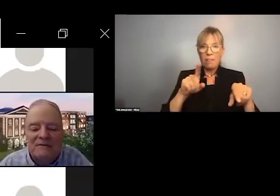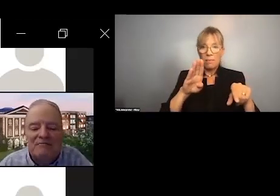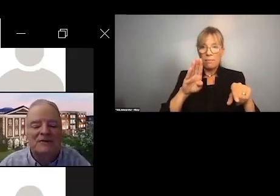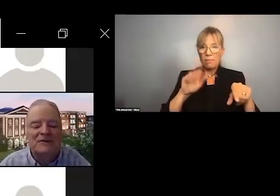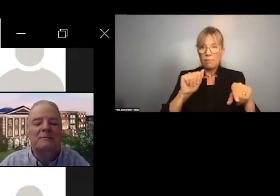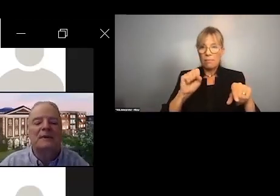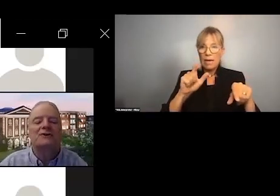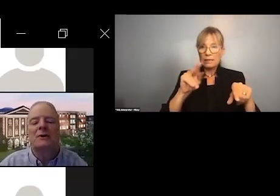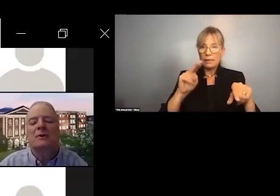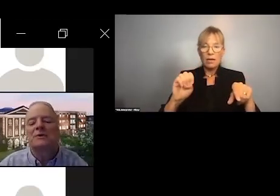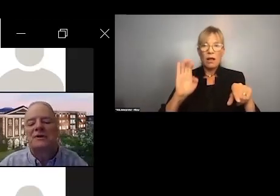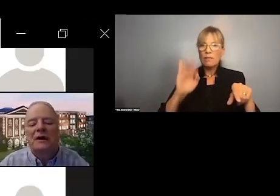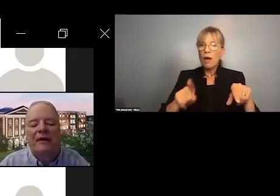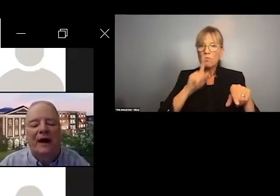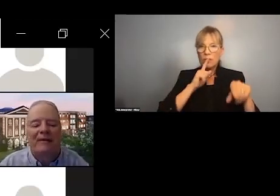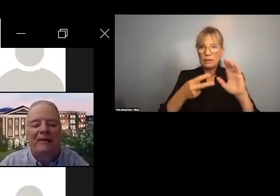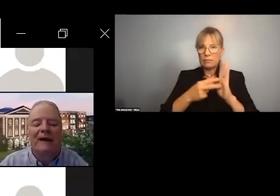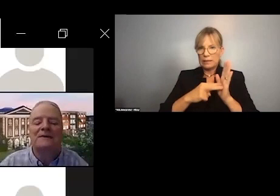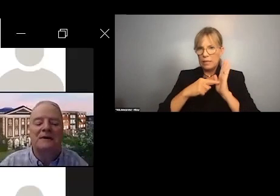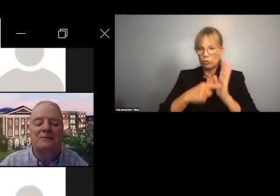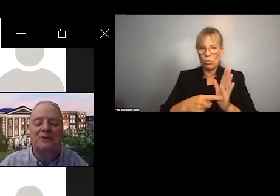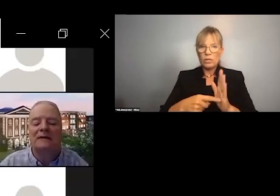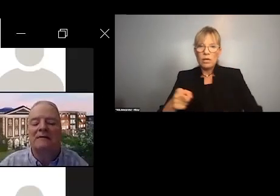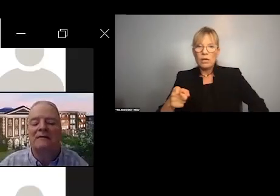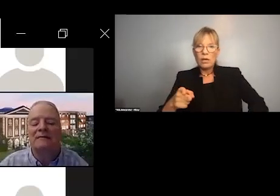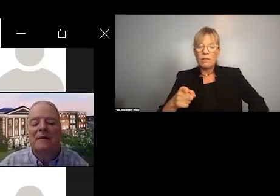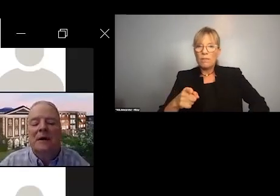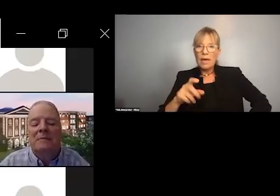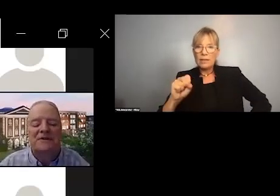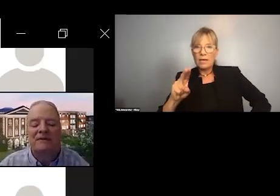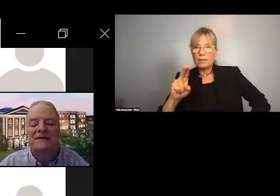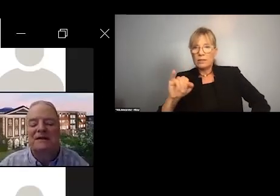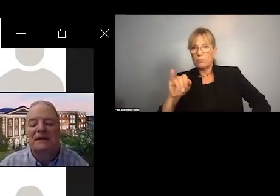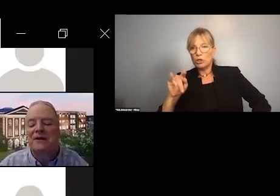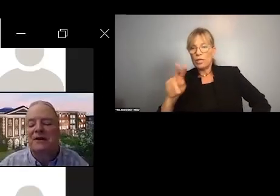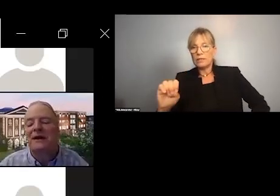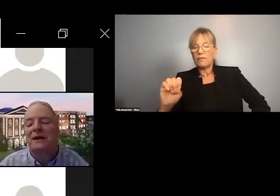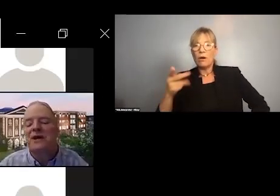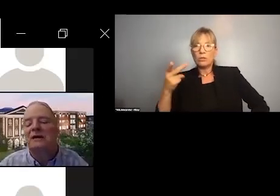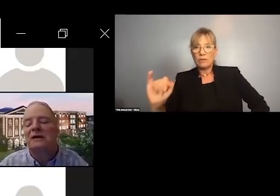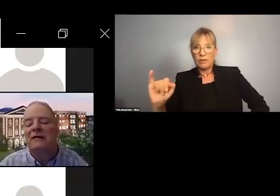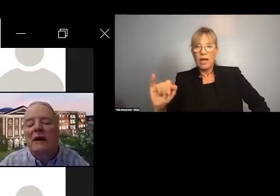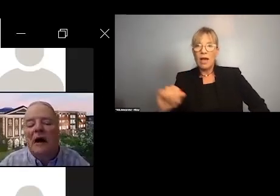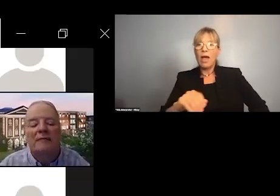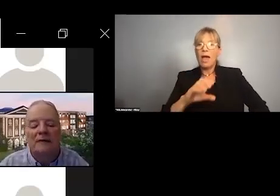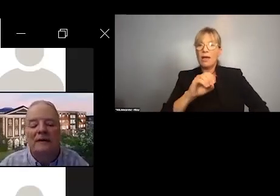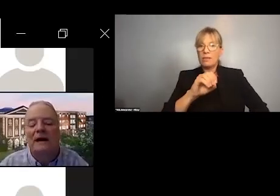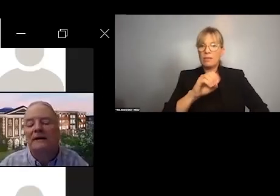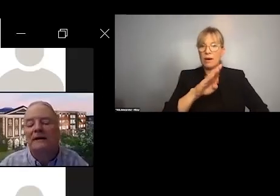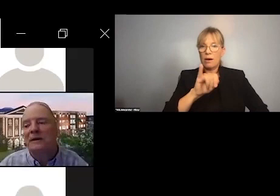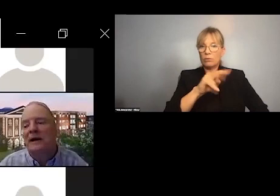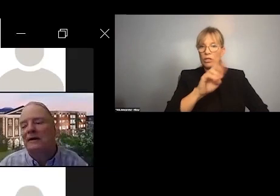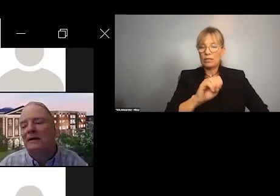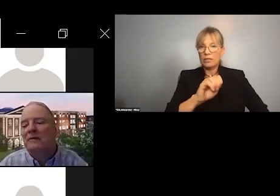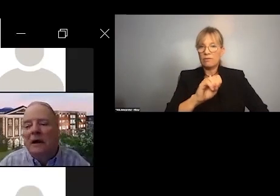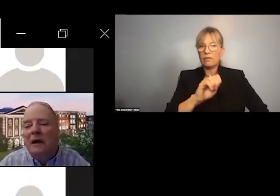That simply shows that the subjective perceived isolation and the objective are fairly